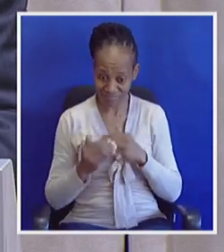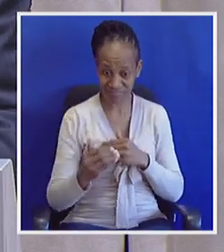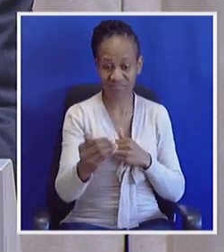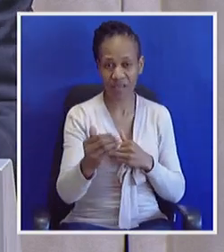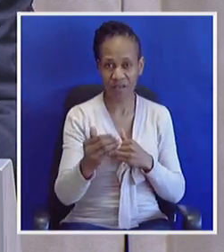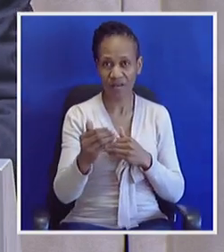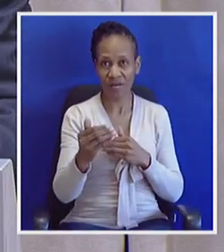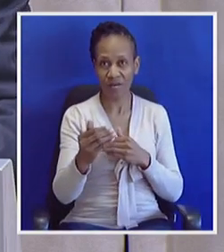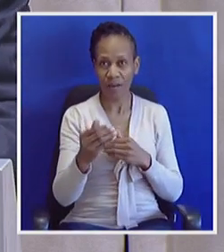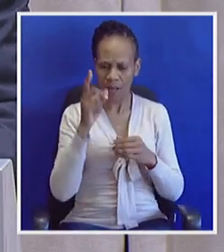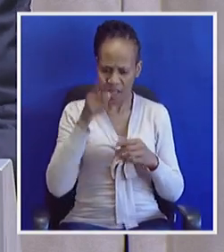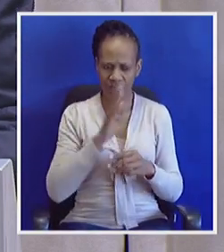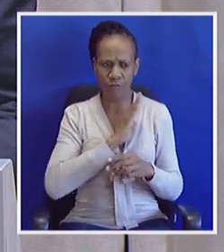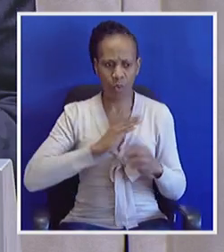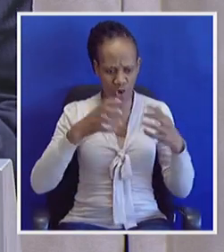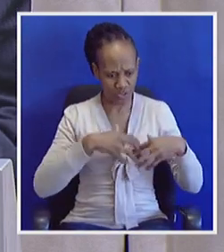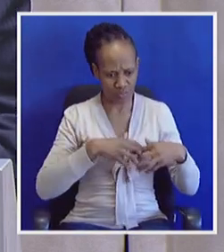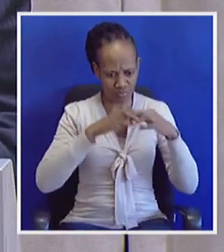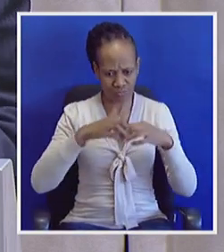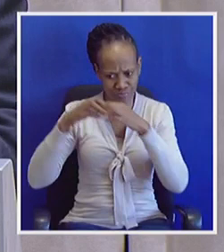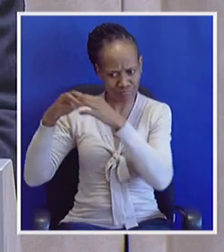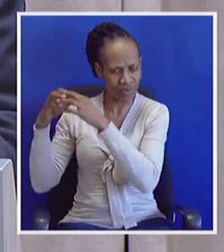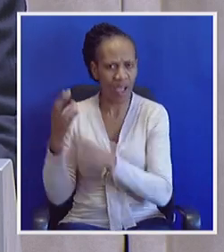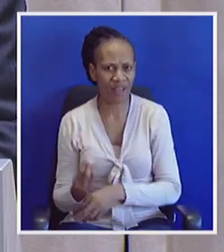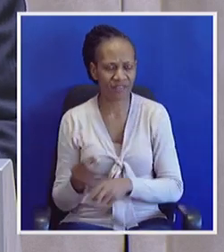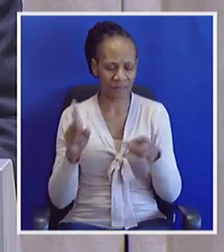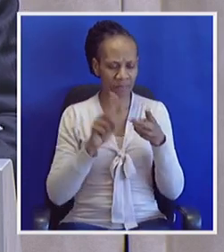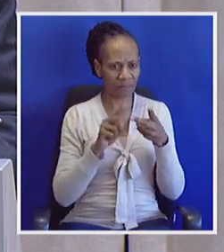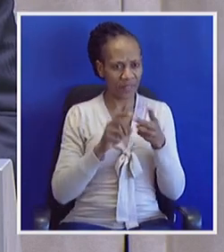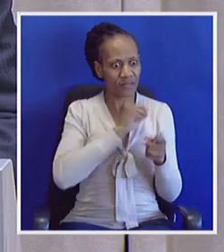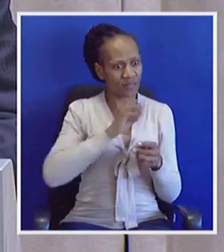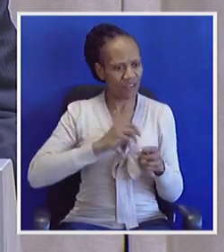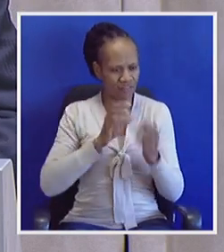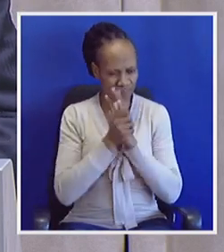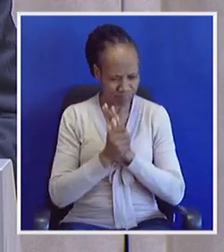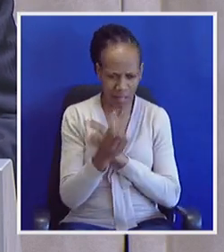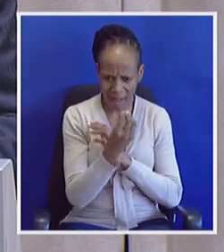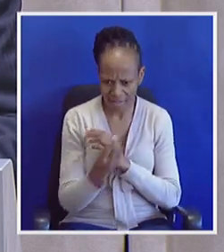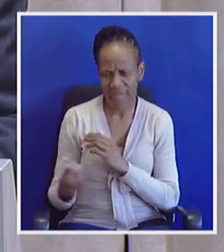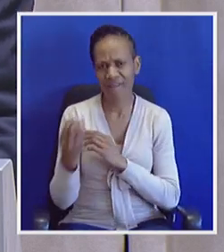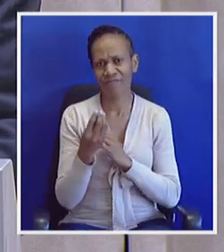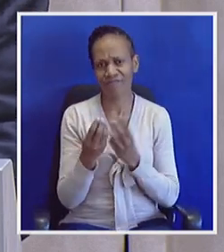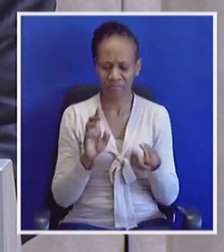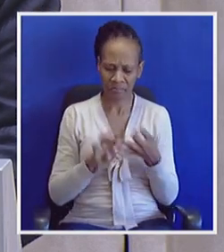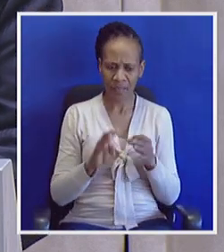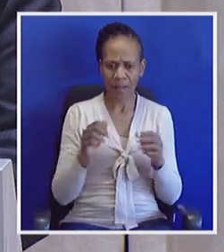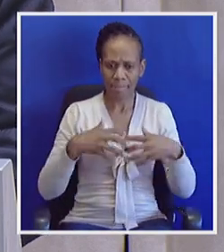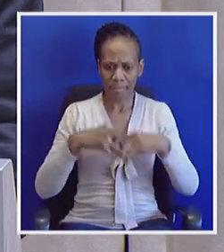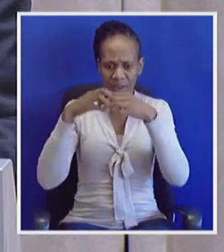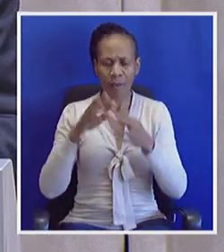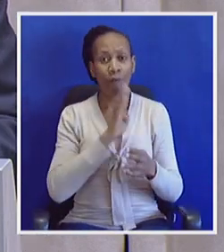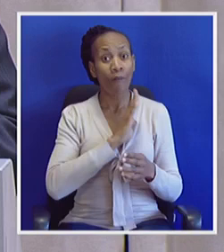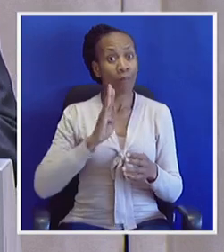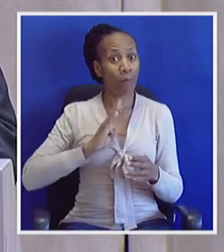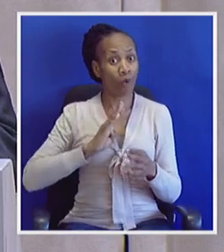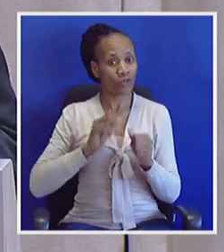qualified and ethical boards and also have competent staff. The appointment of boards must follow